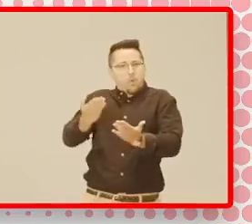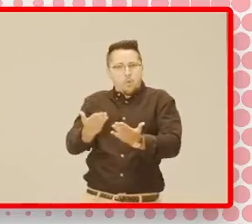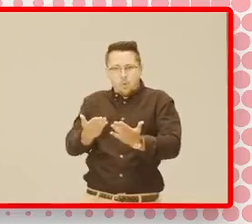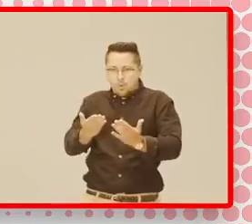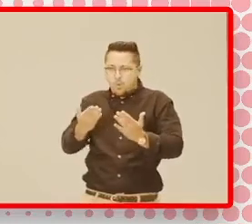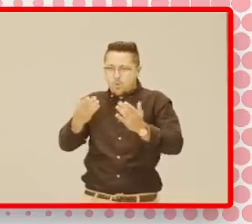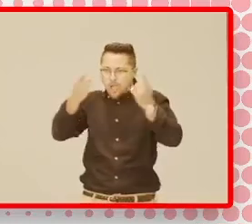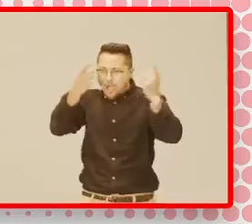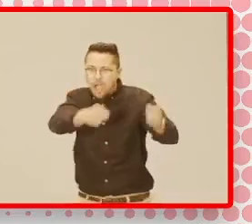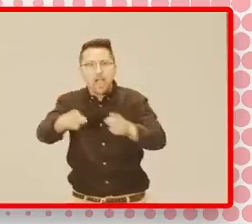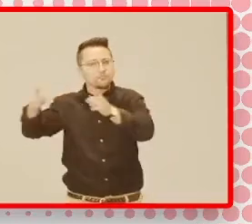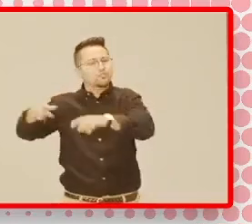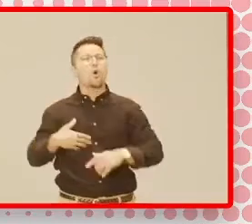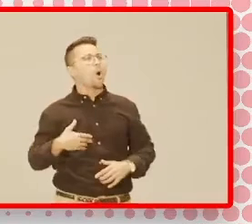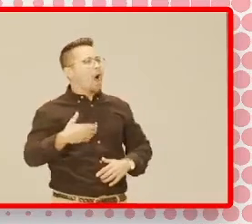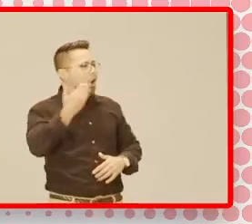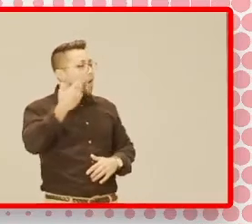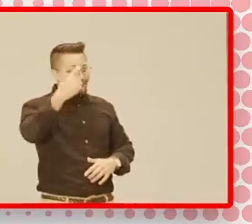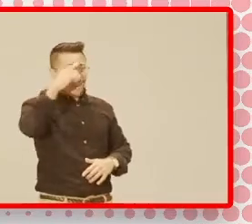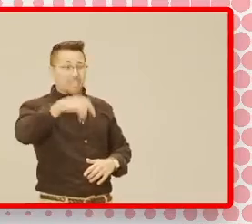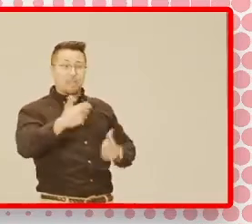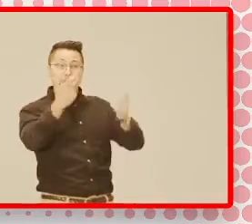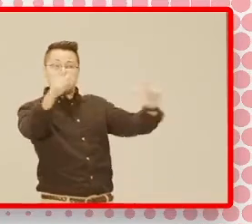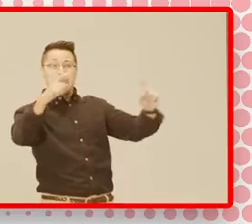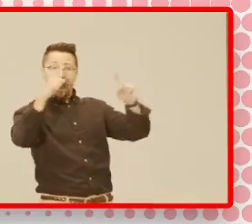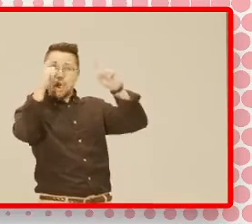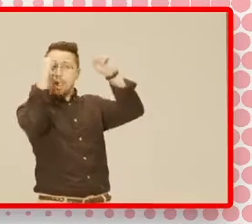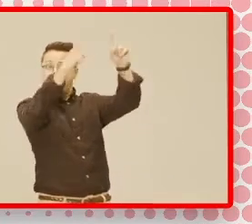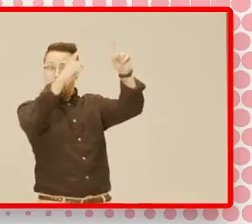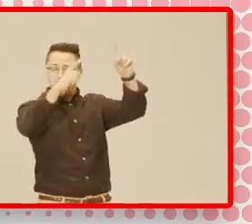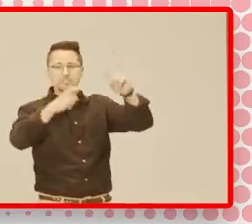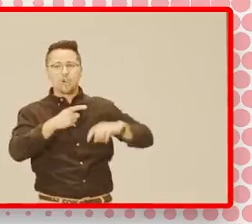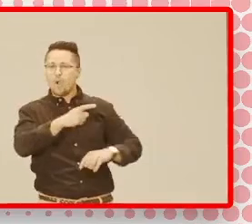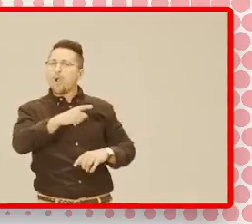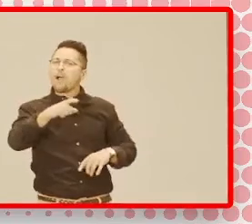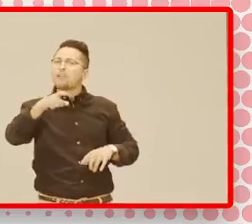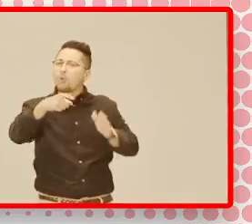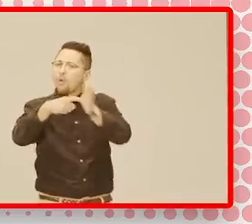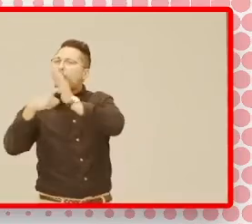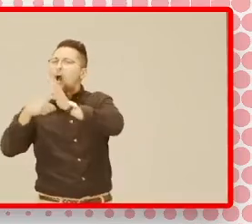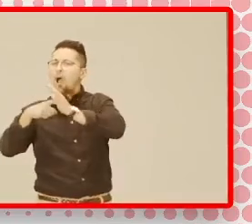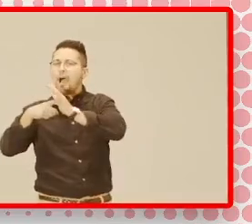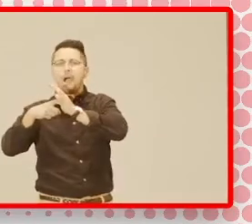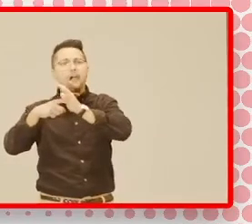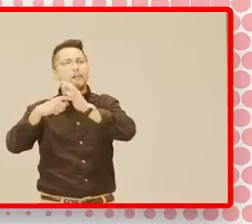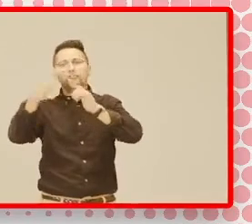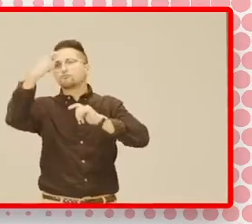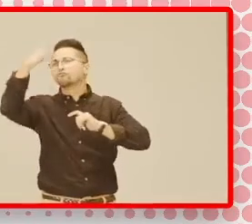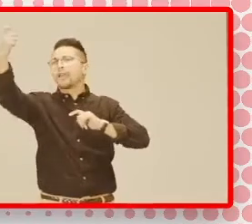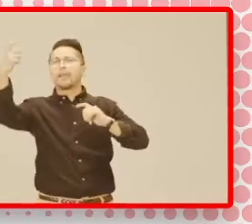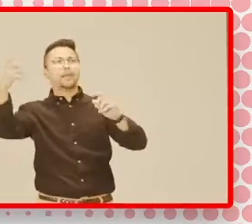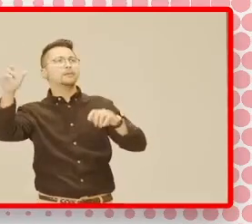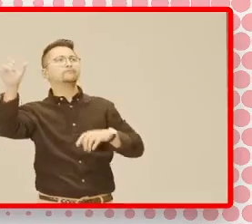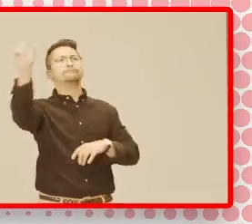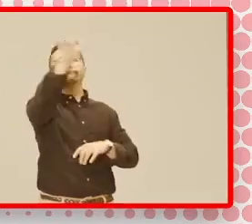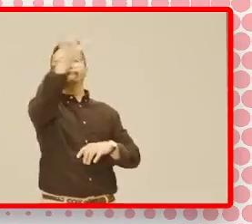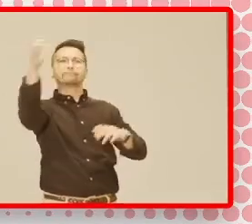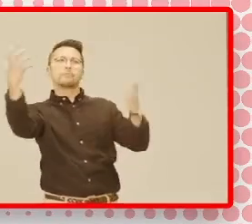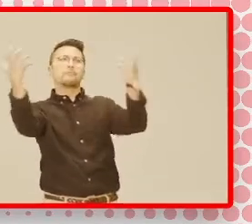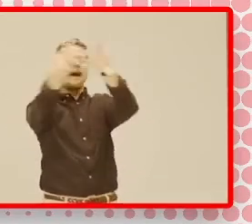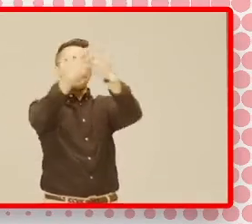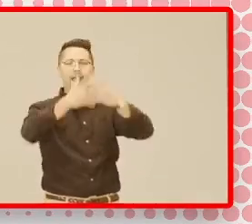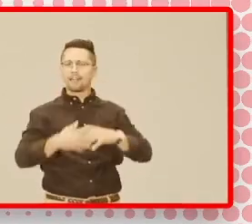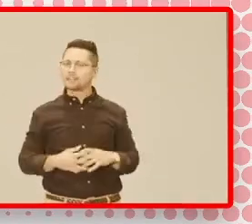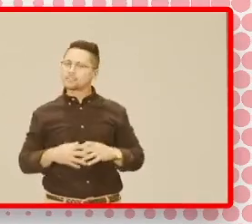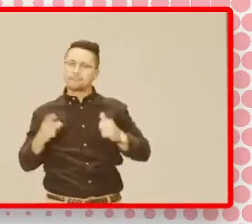tackle something big, he needed a big dream. And fortunately, he had a big dream. And that's always step number one in achieving any level